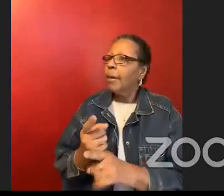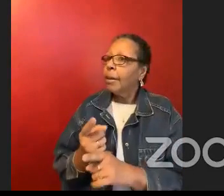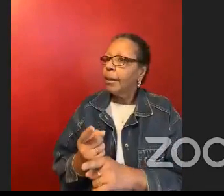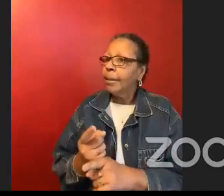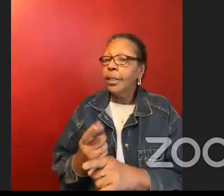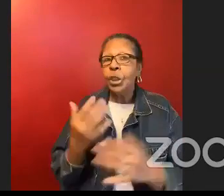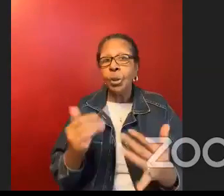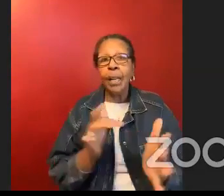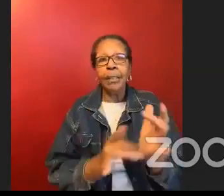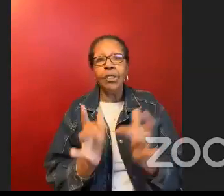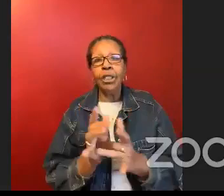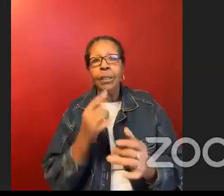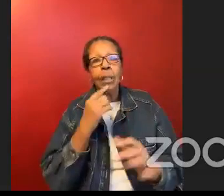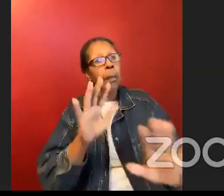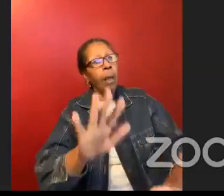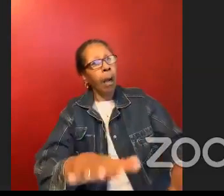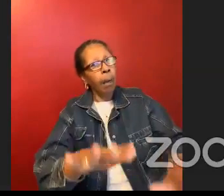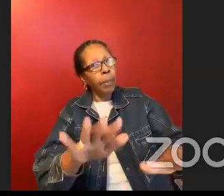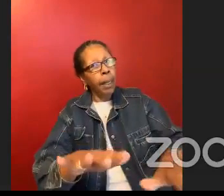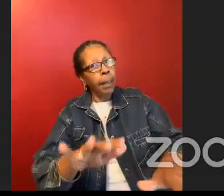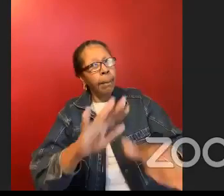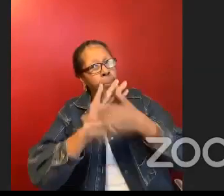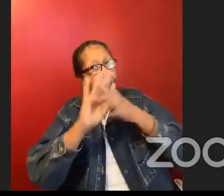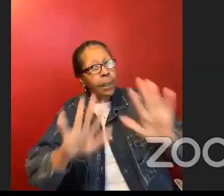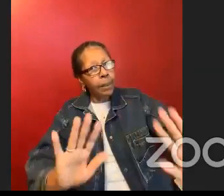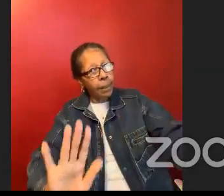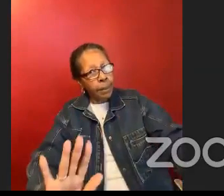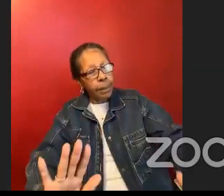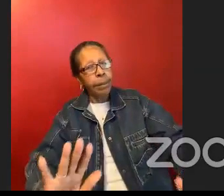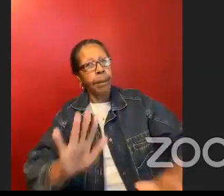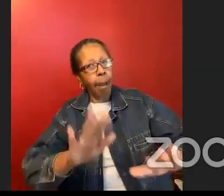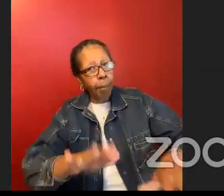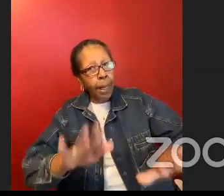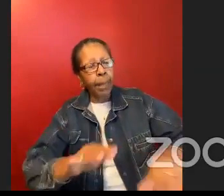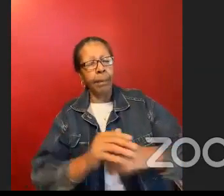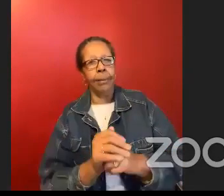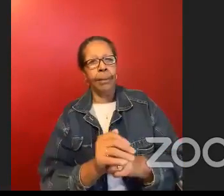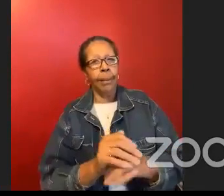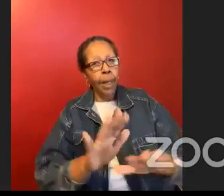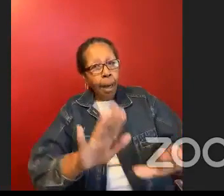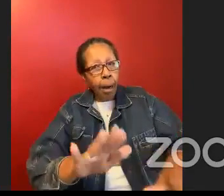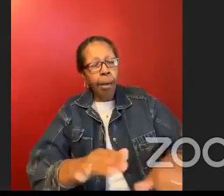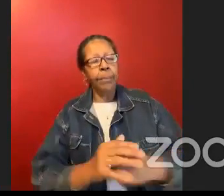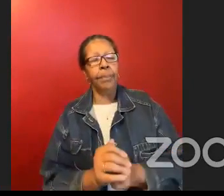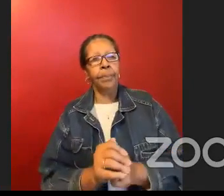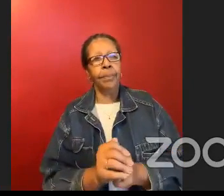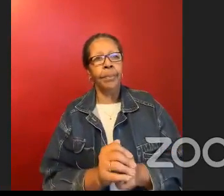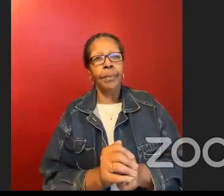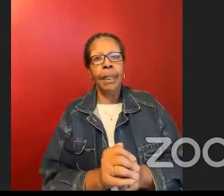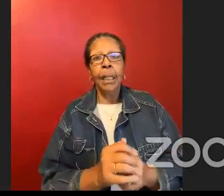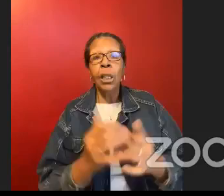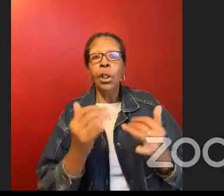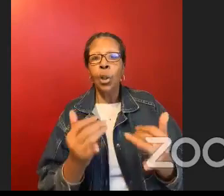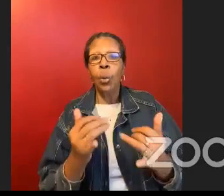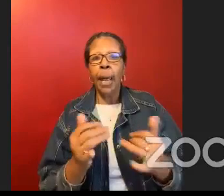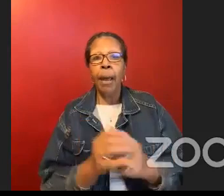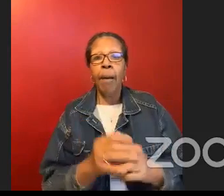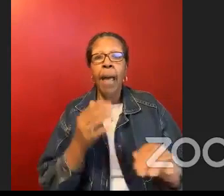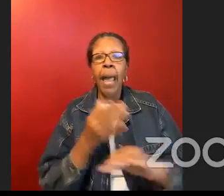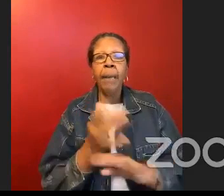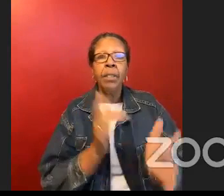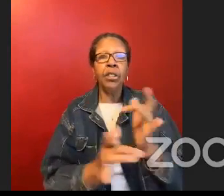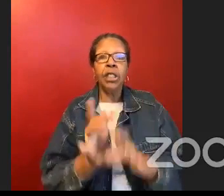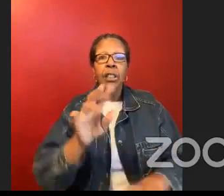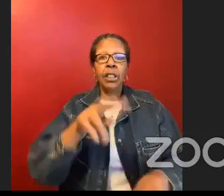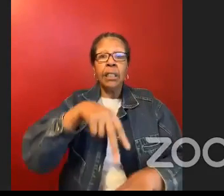like, calm down, fellas, peace. Peace be with you, calm yourselves down. And after he says this,